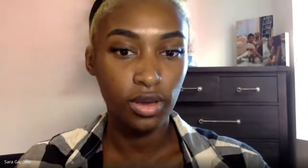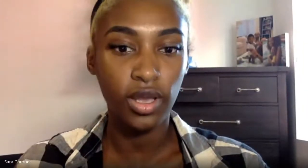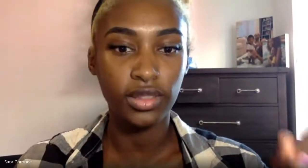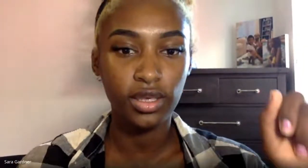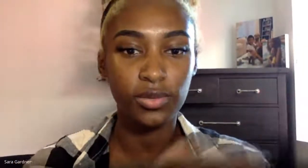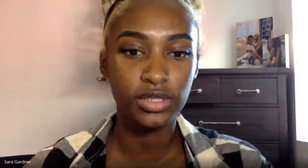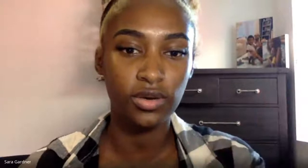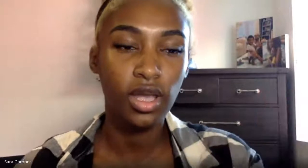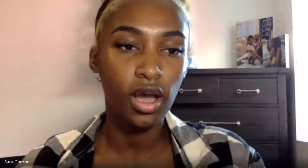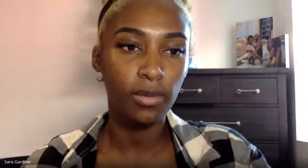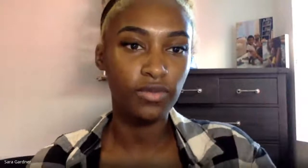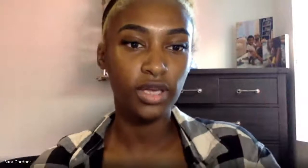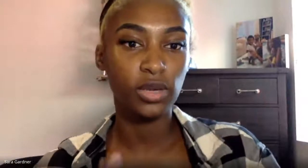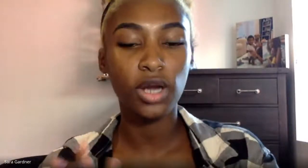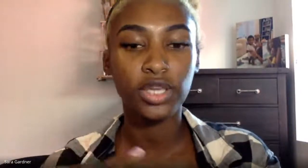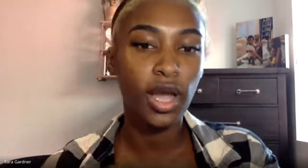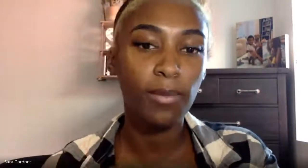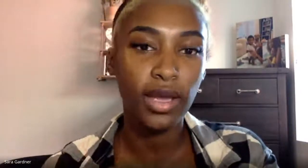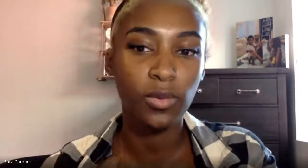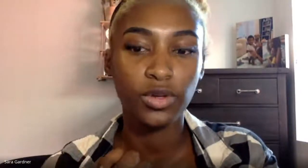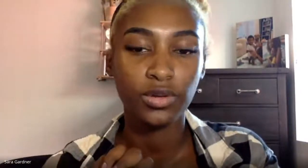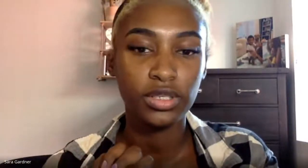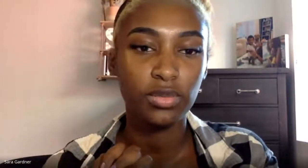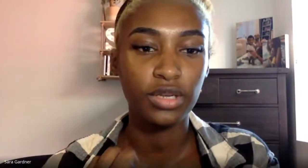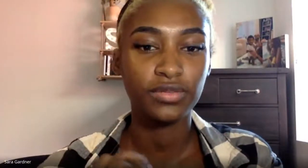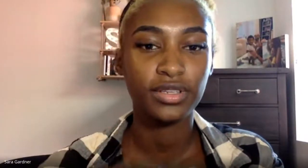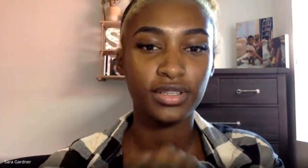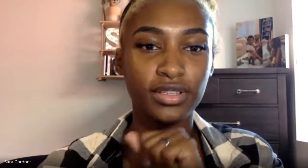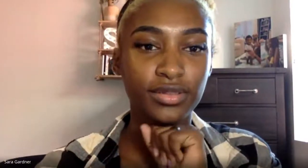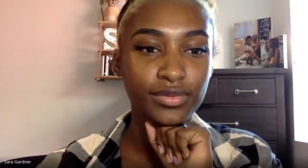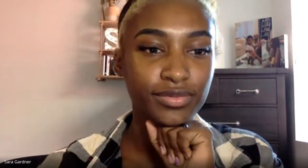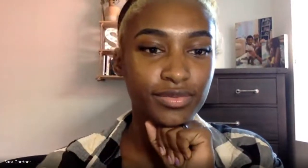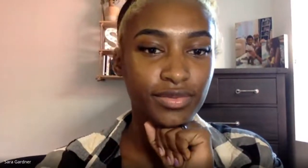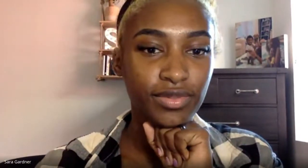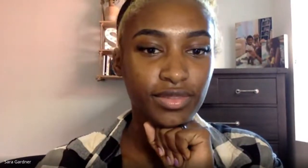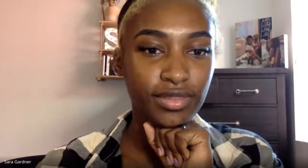video. Okay, thank you, Miso. If you guys can watch it and come back and we'll debrief.